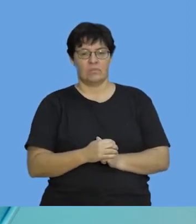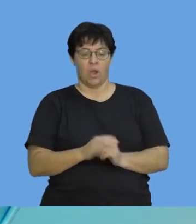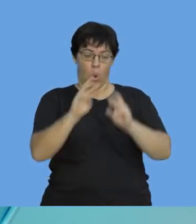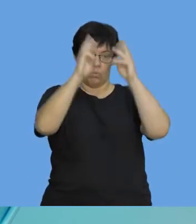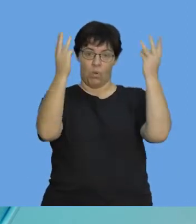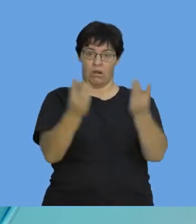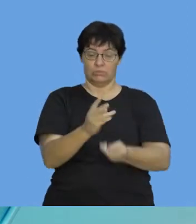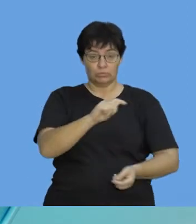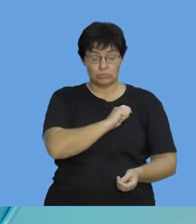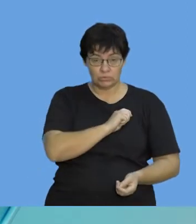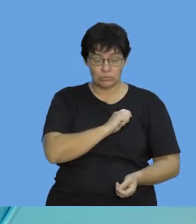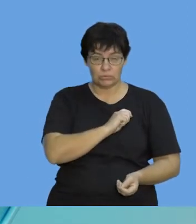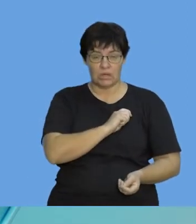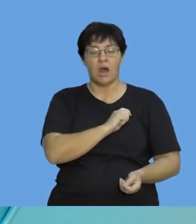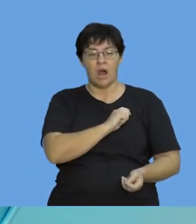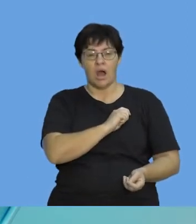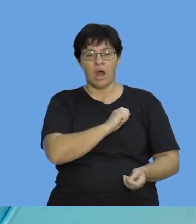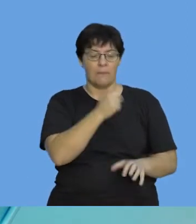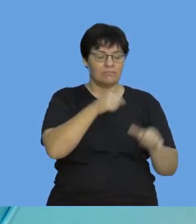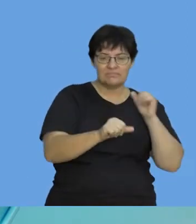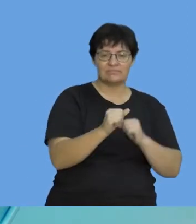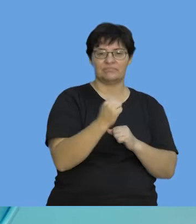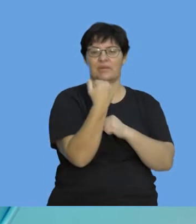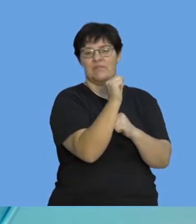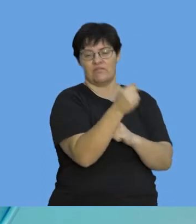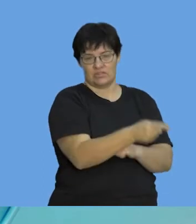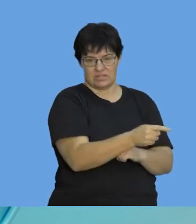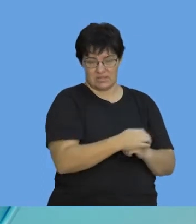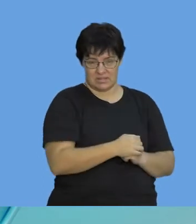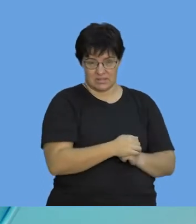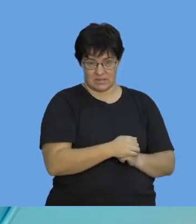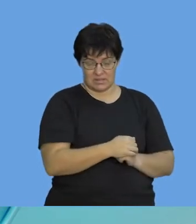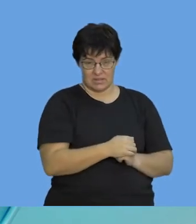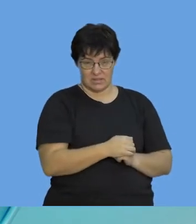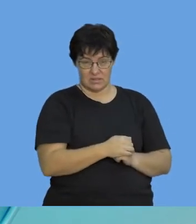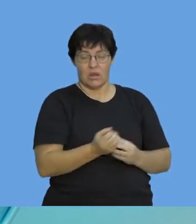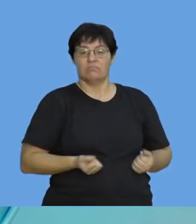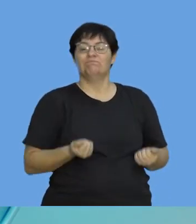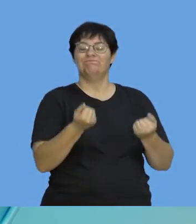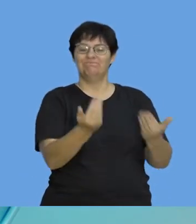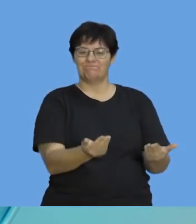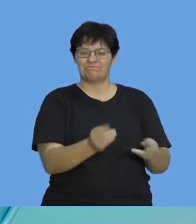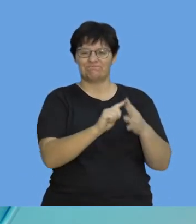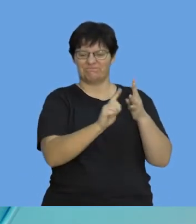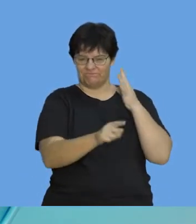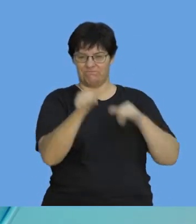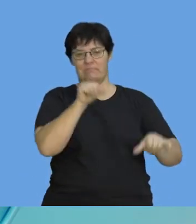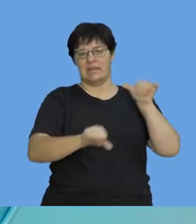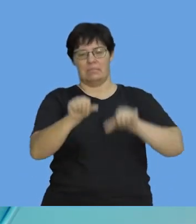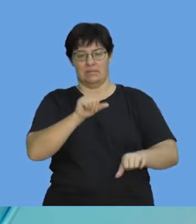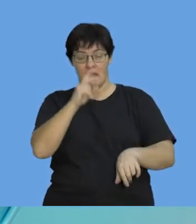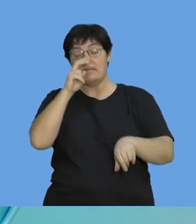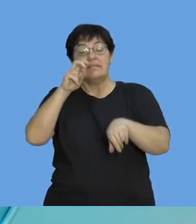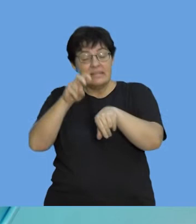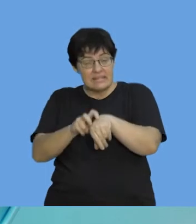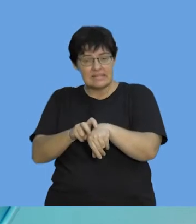of chemical reactions in the manufacturing industry are being carried out to produce these chemicals that are needed in, on a